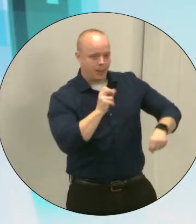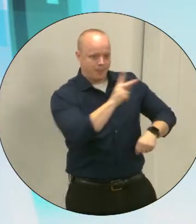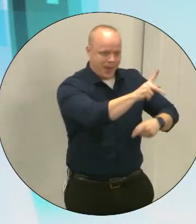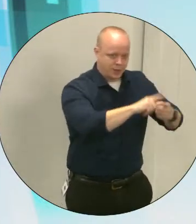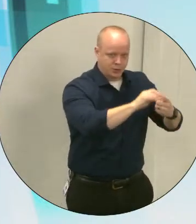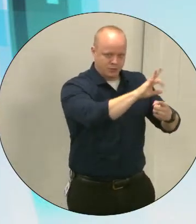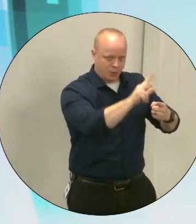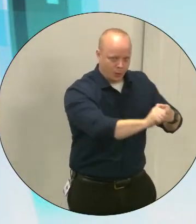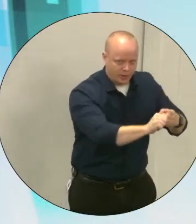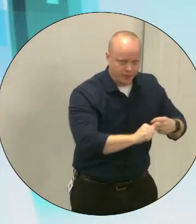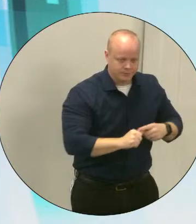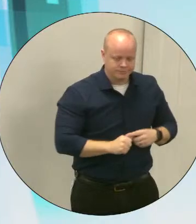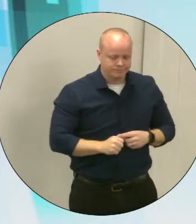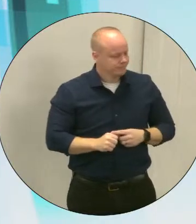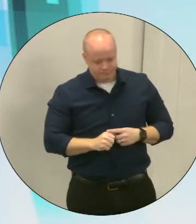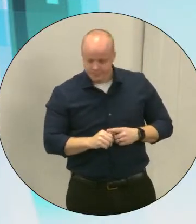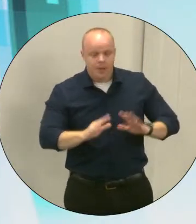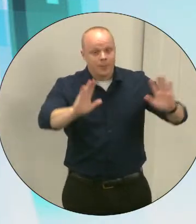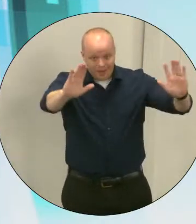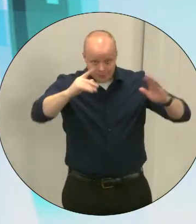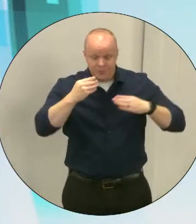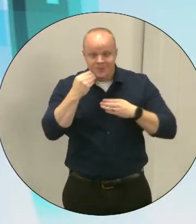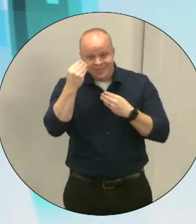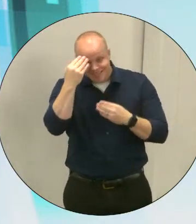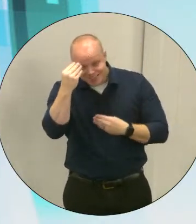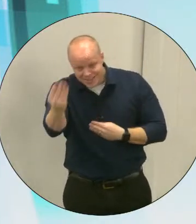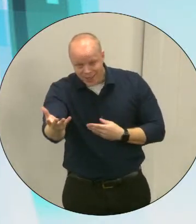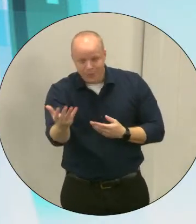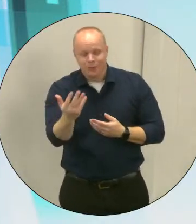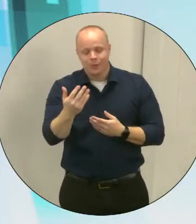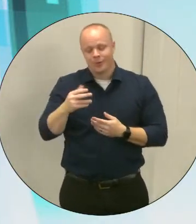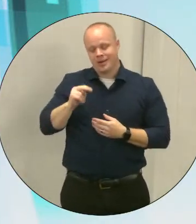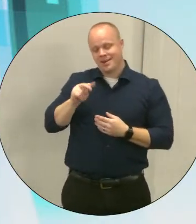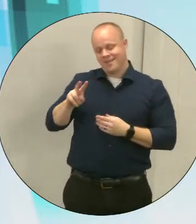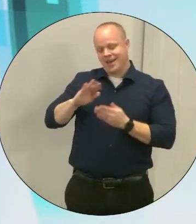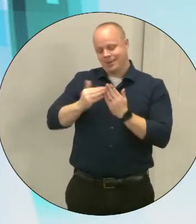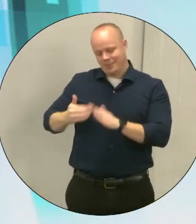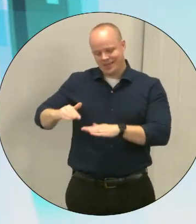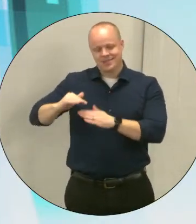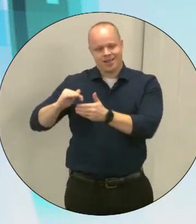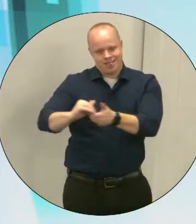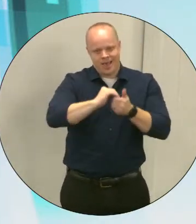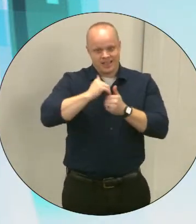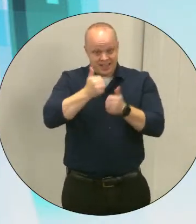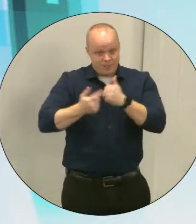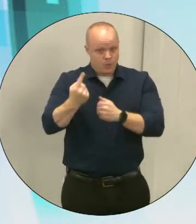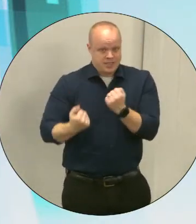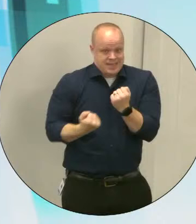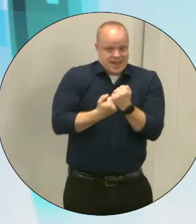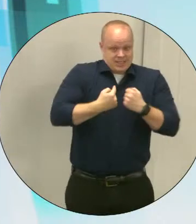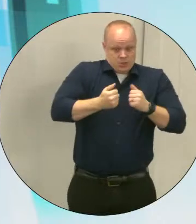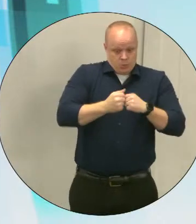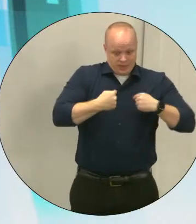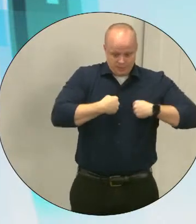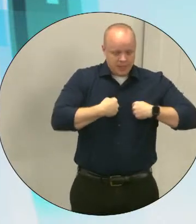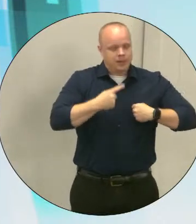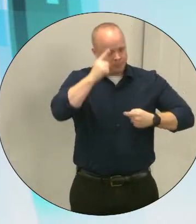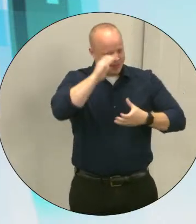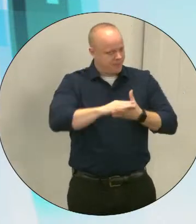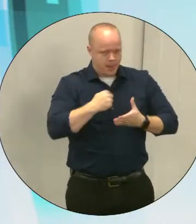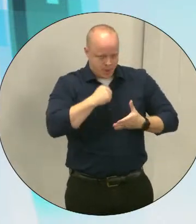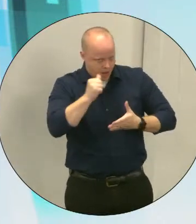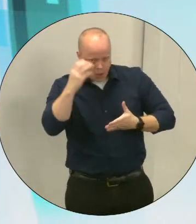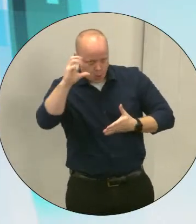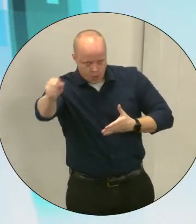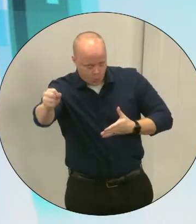Florida. But I'm going to tell you that Nevada Peace Alliance and everyone that stands with me, and you better believe I'm not going away, is going